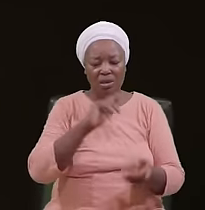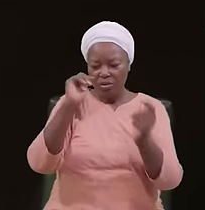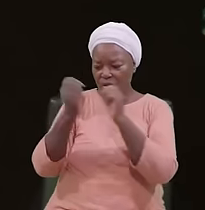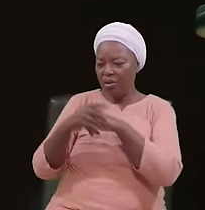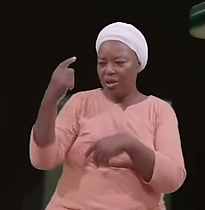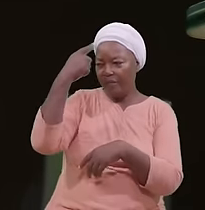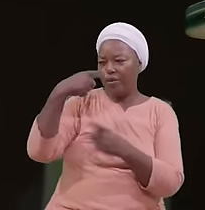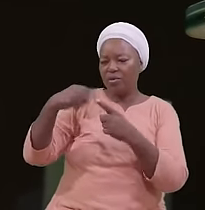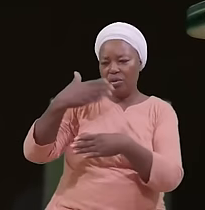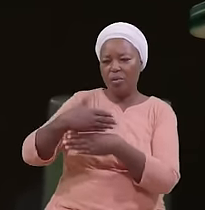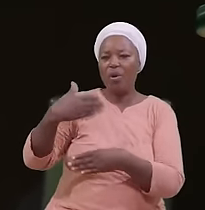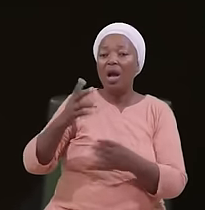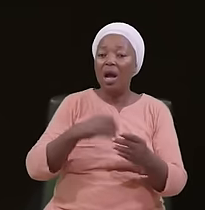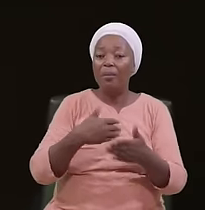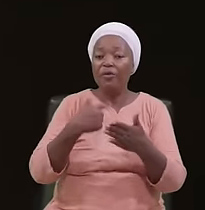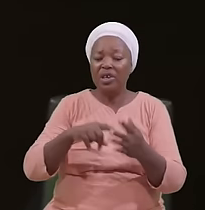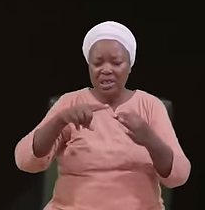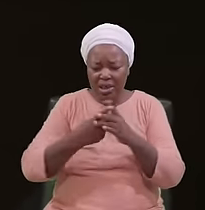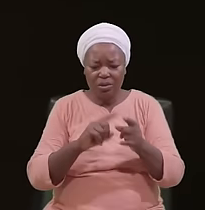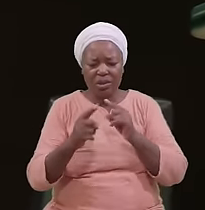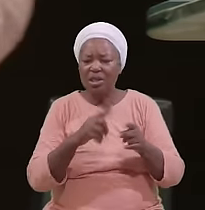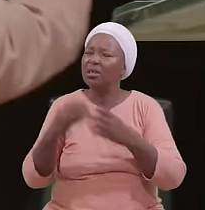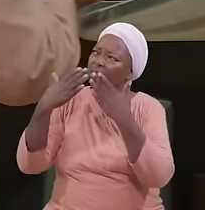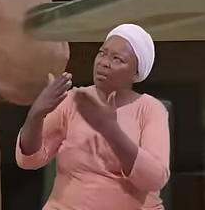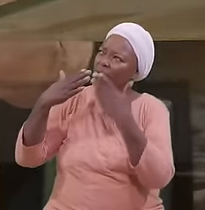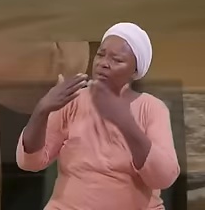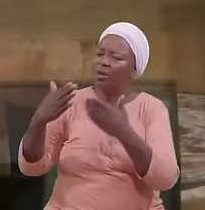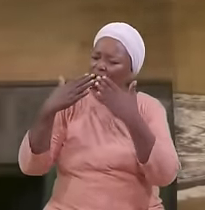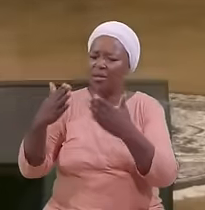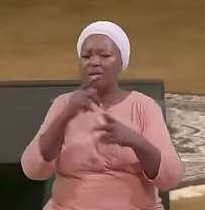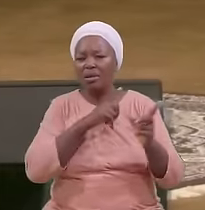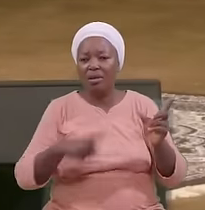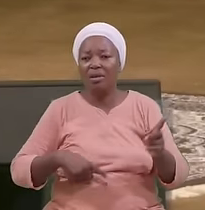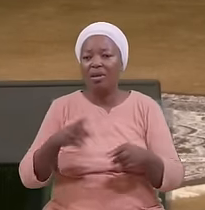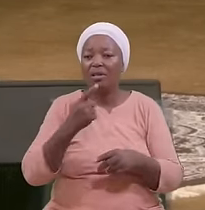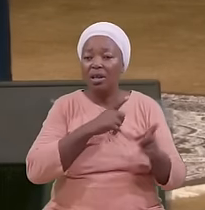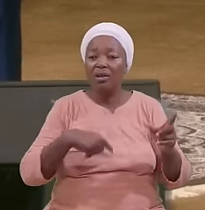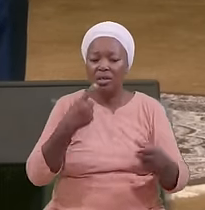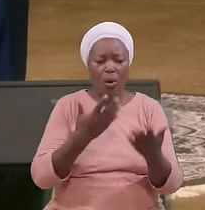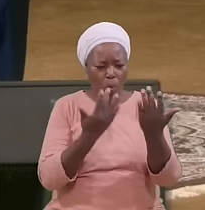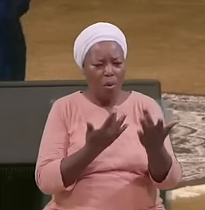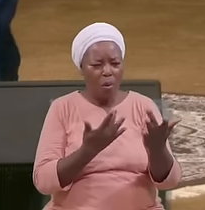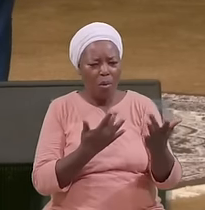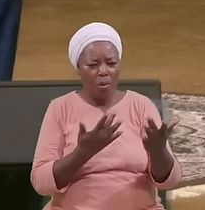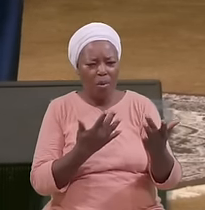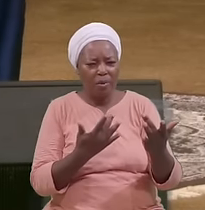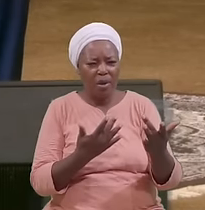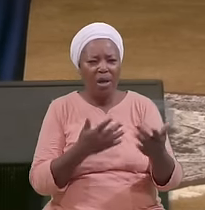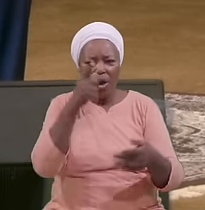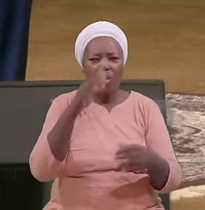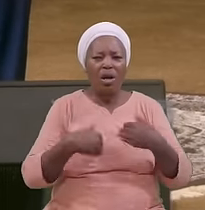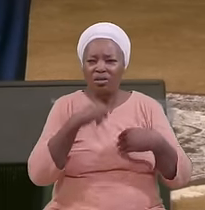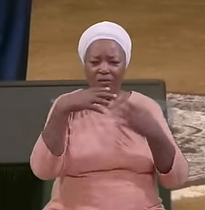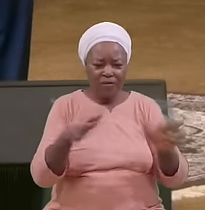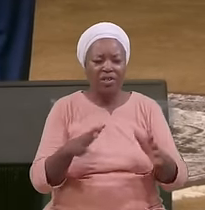wall. And before he began to say, thank you, Lord, thank you, Lord, thank you, Lord, the Lord said, hold on, hold on. God has not finished with